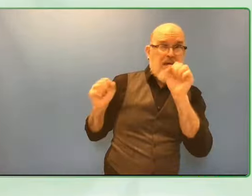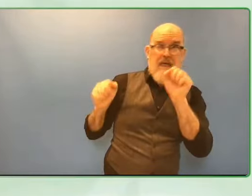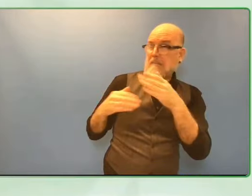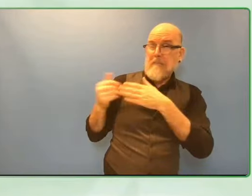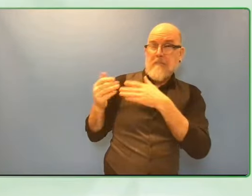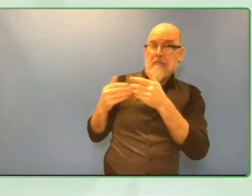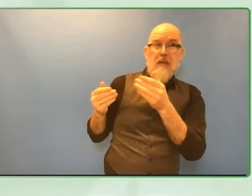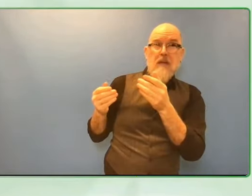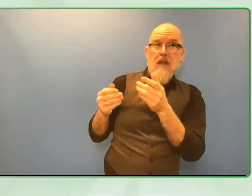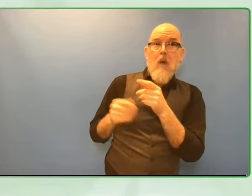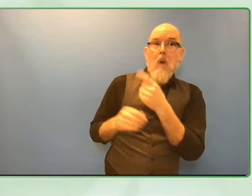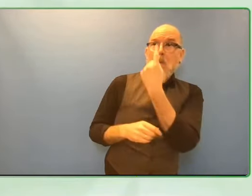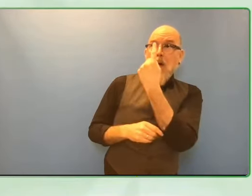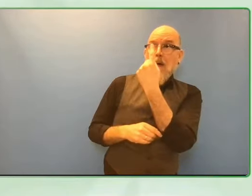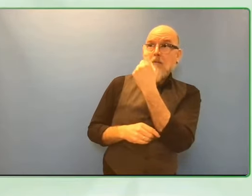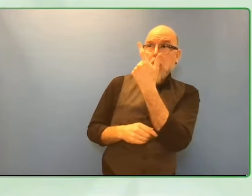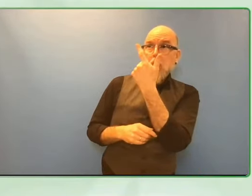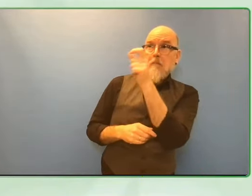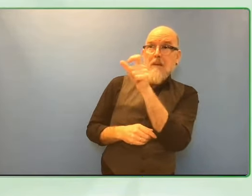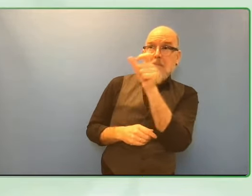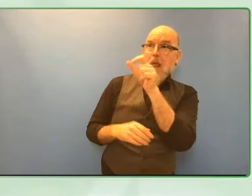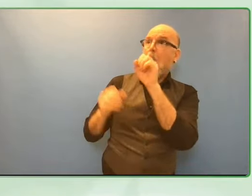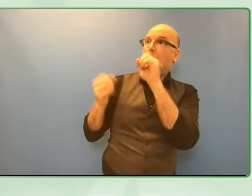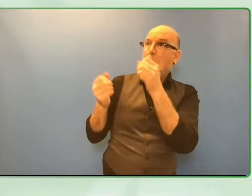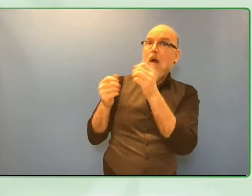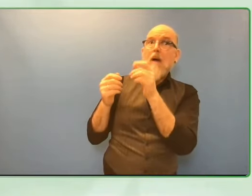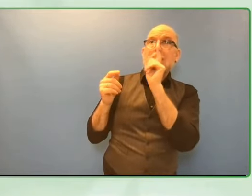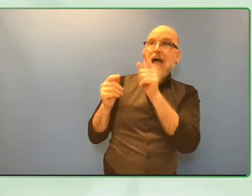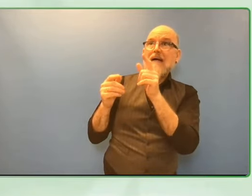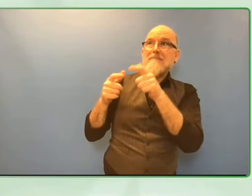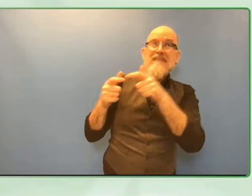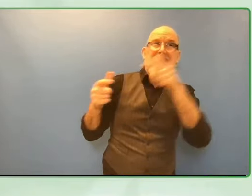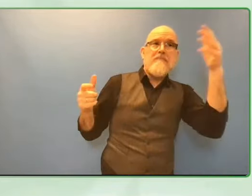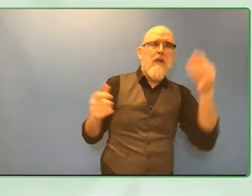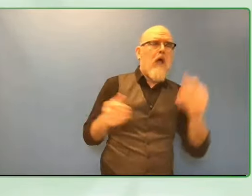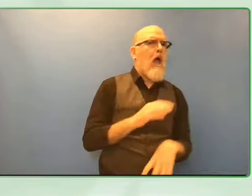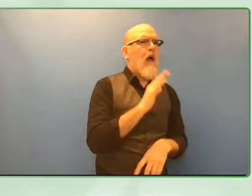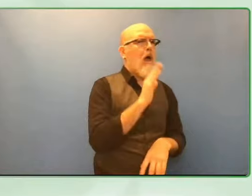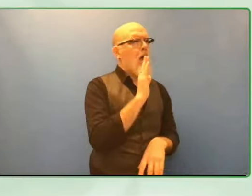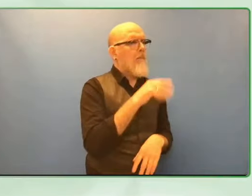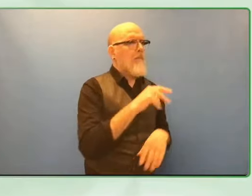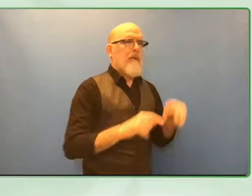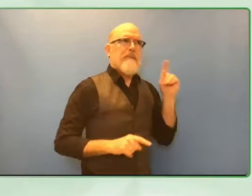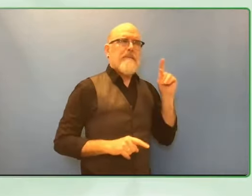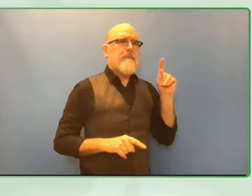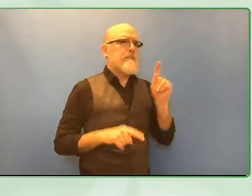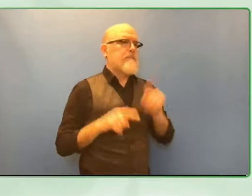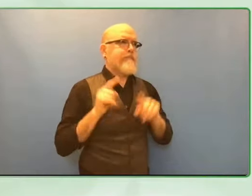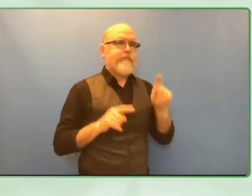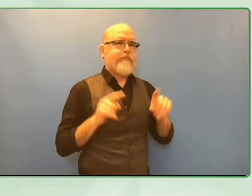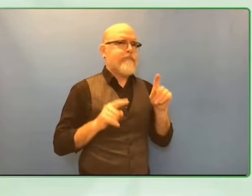right the way through to the big ones? It's really different. It's not